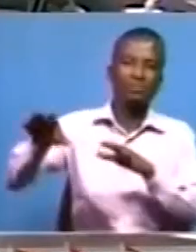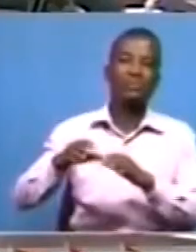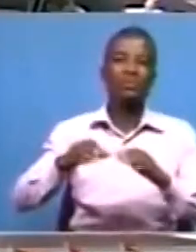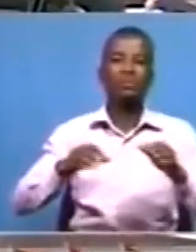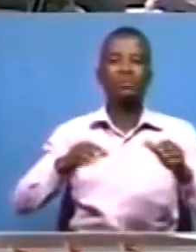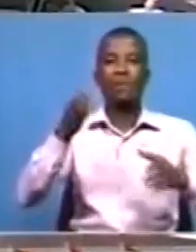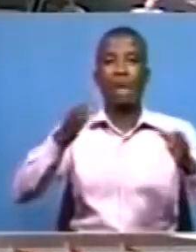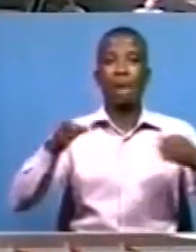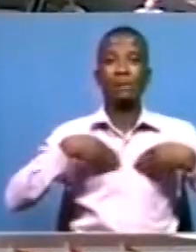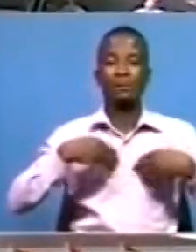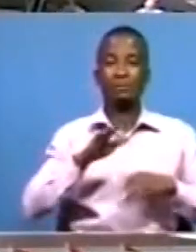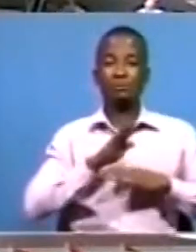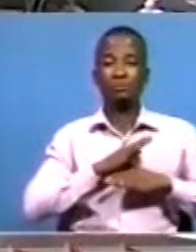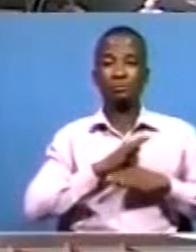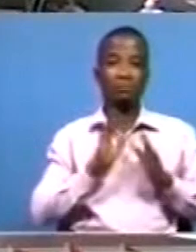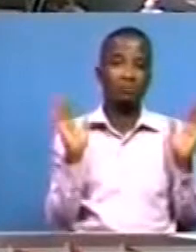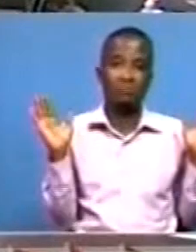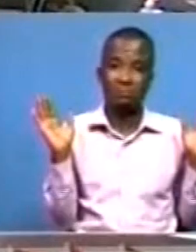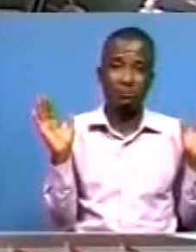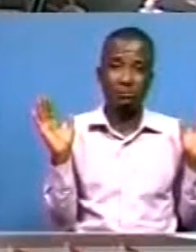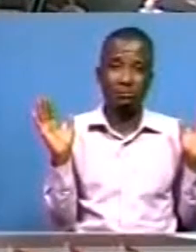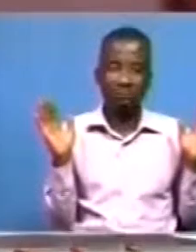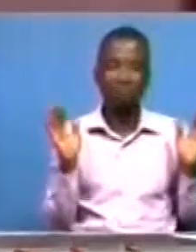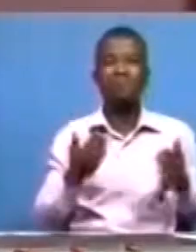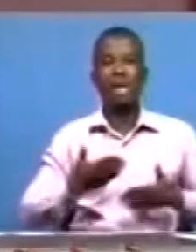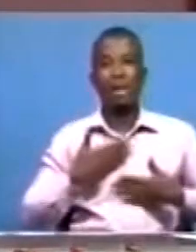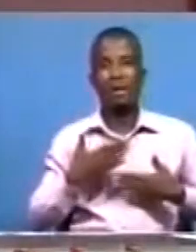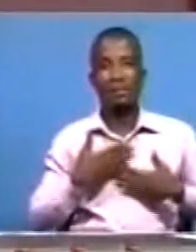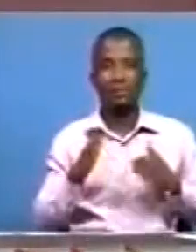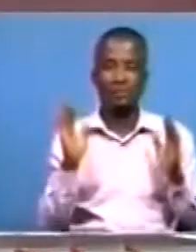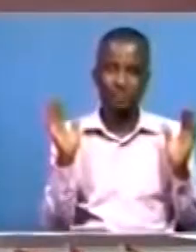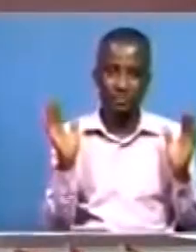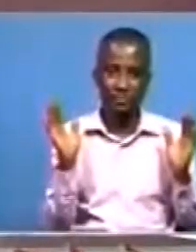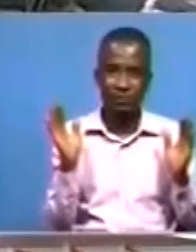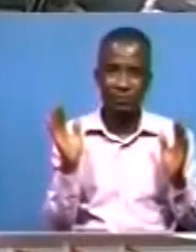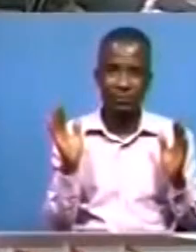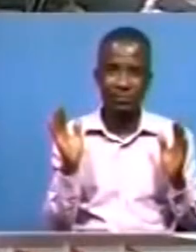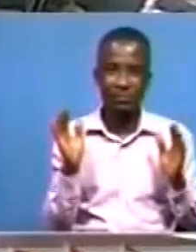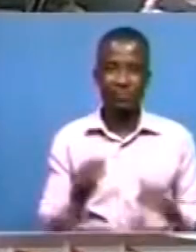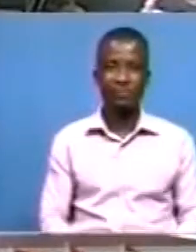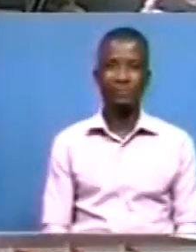You are grateful to the court. We are most grateful.